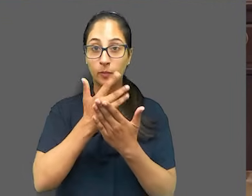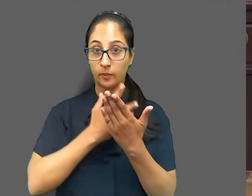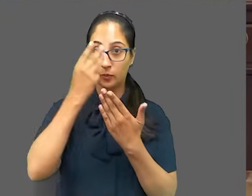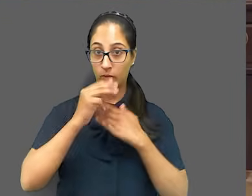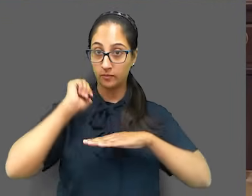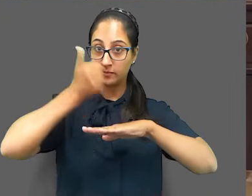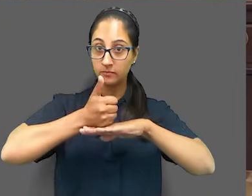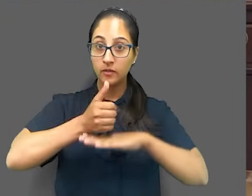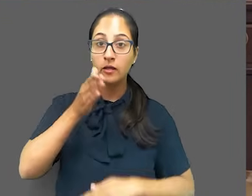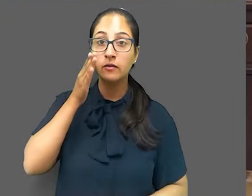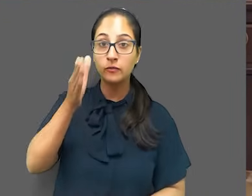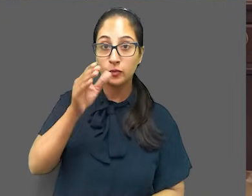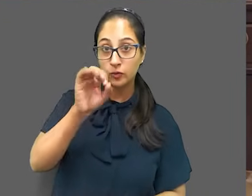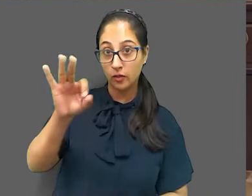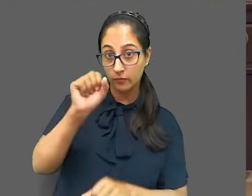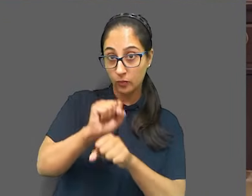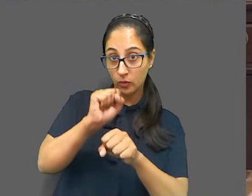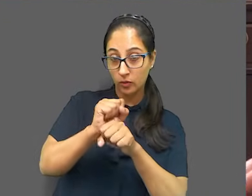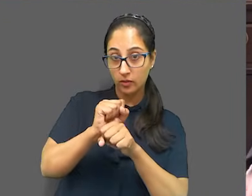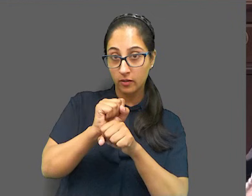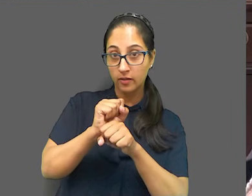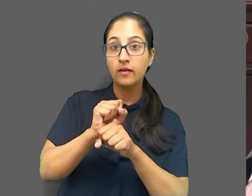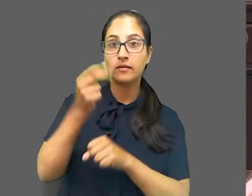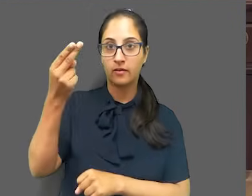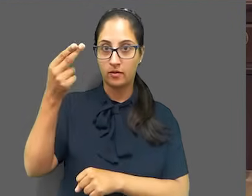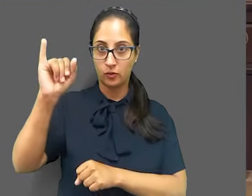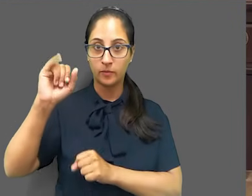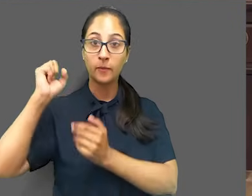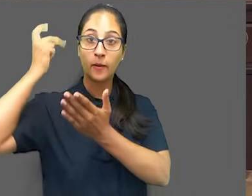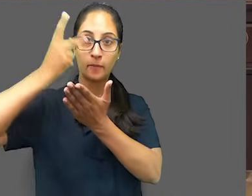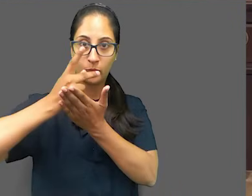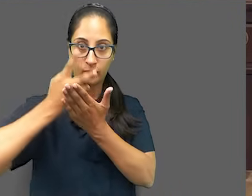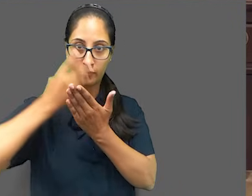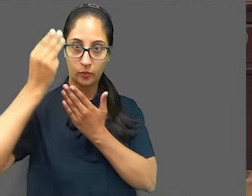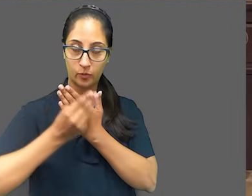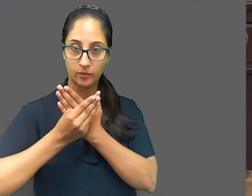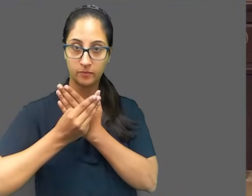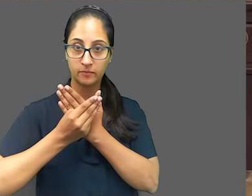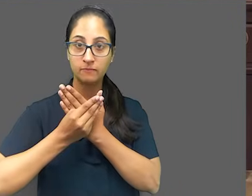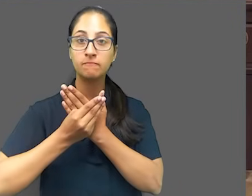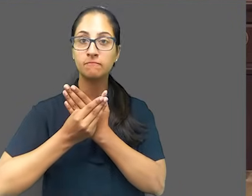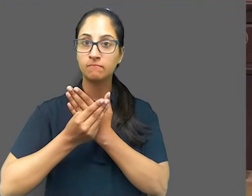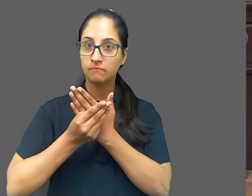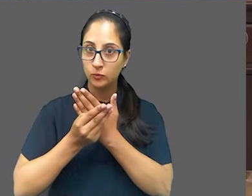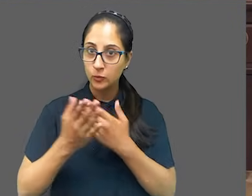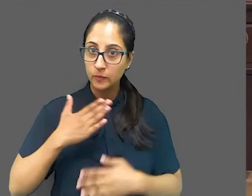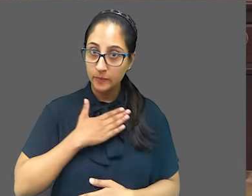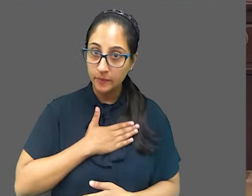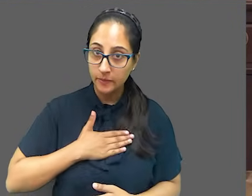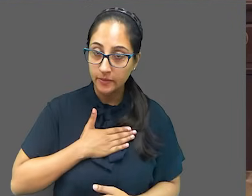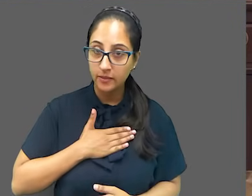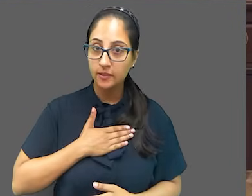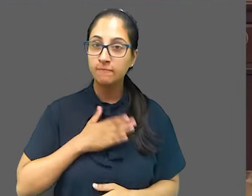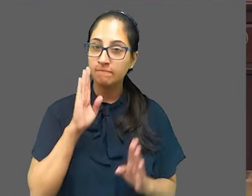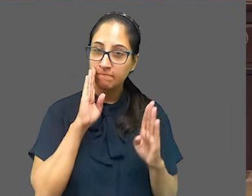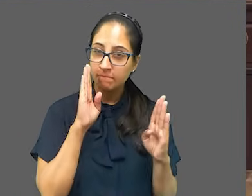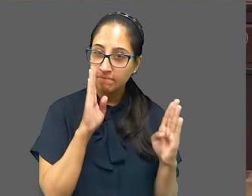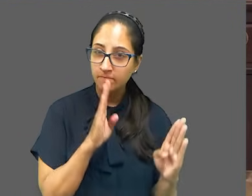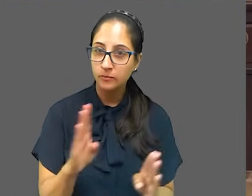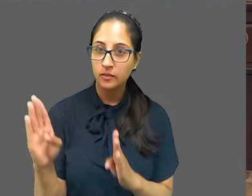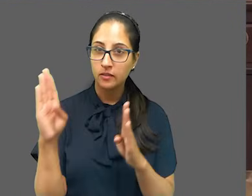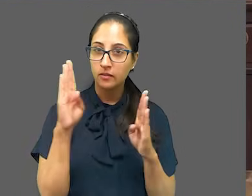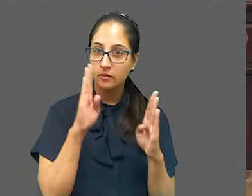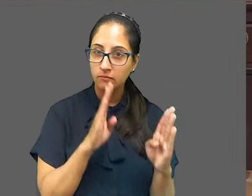Canada, which Maulana Hazir Imam has graciously approved. Do everything in your means